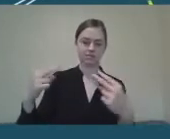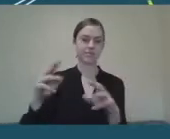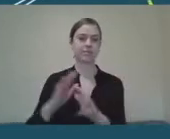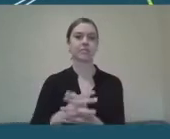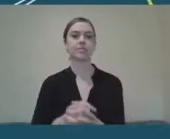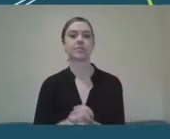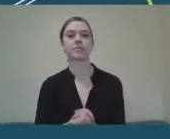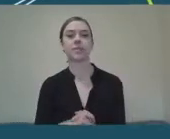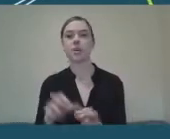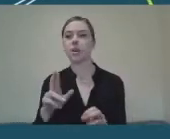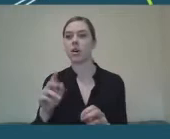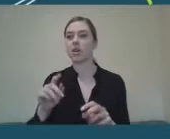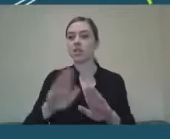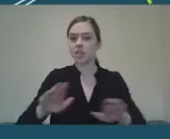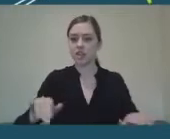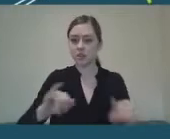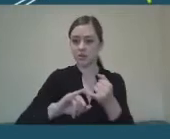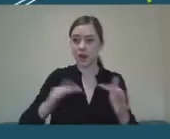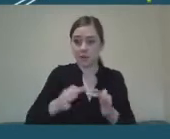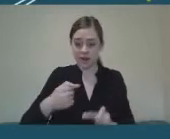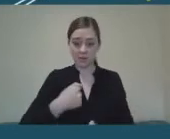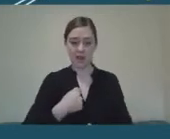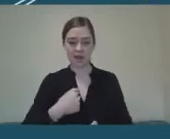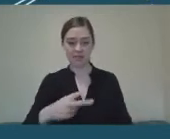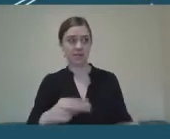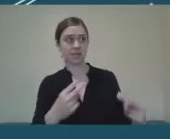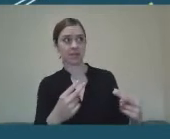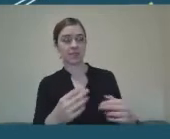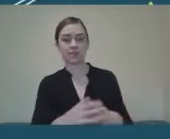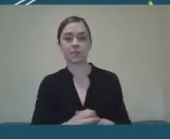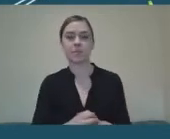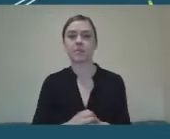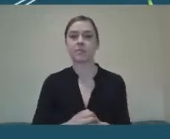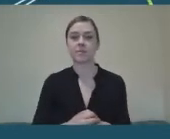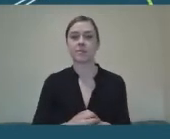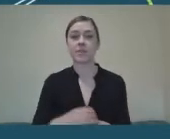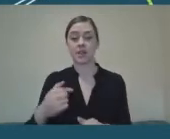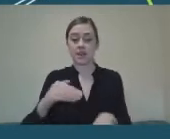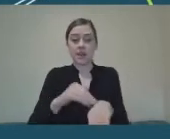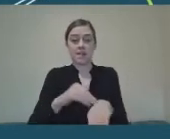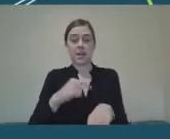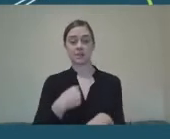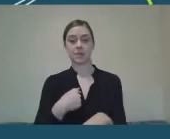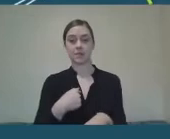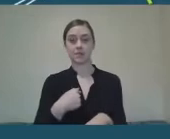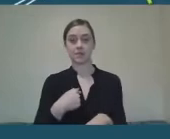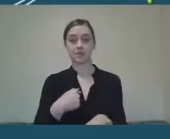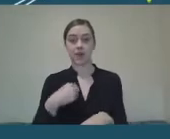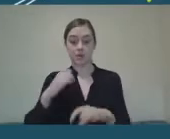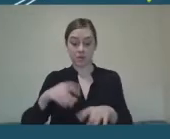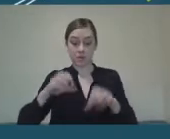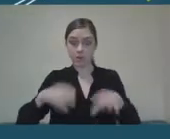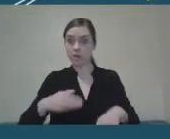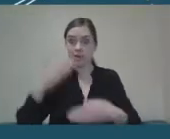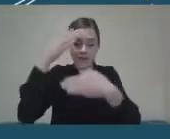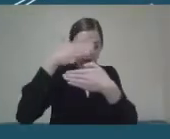off kids who were afraid of me. And the staring really, really affected me. And I hid my arm. I'm wearing long sleeves